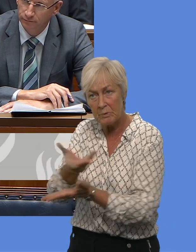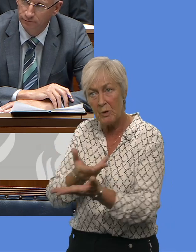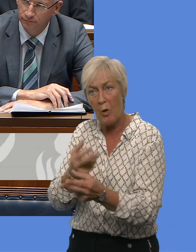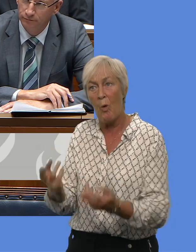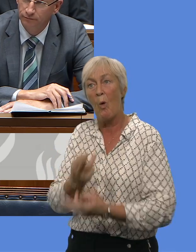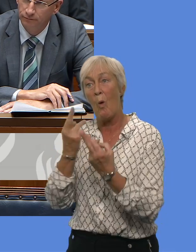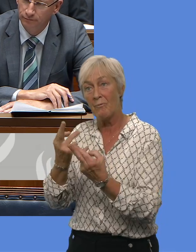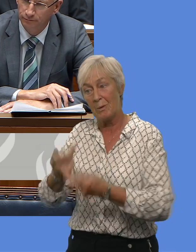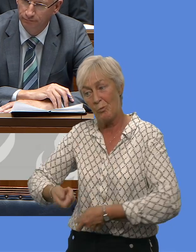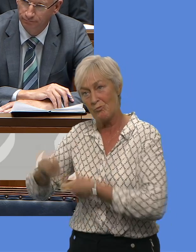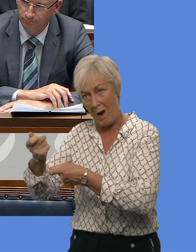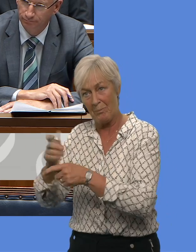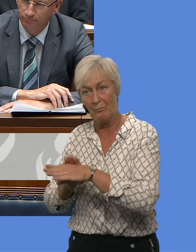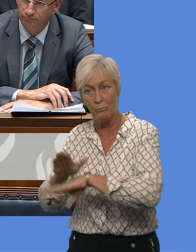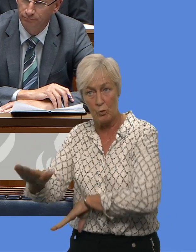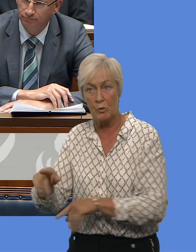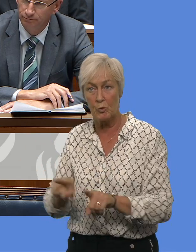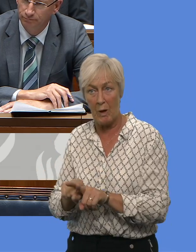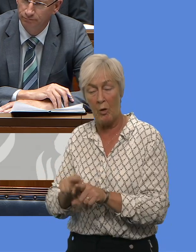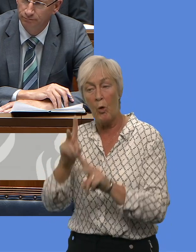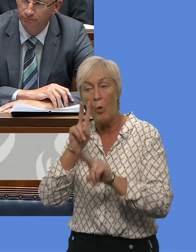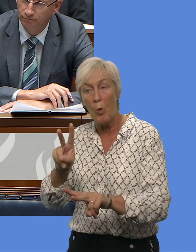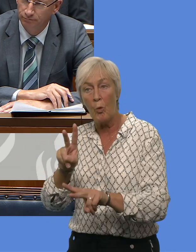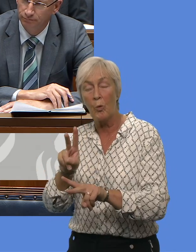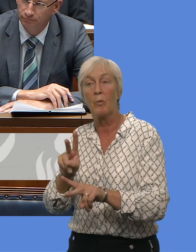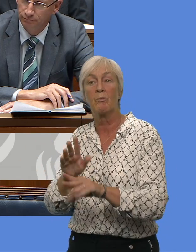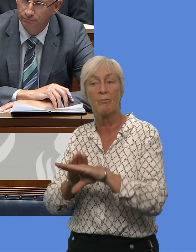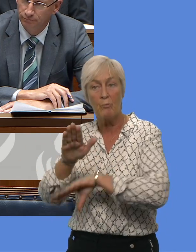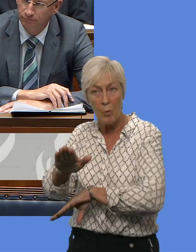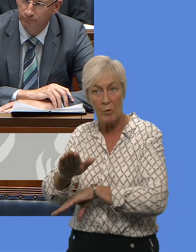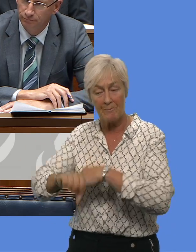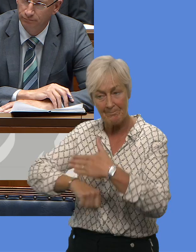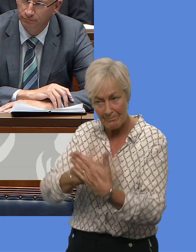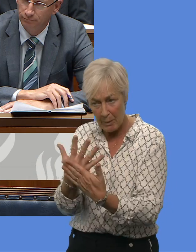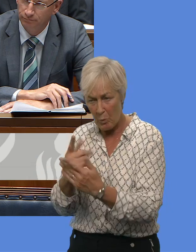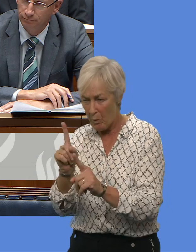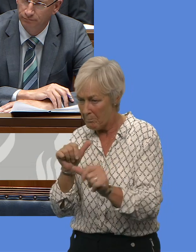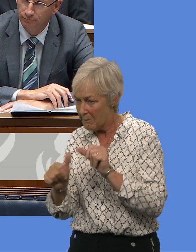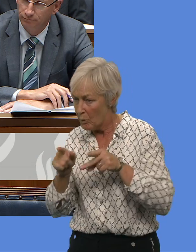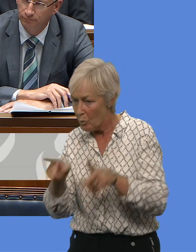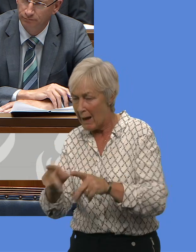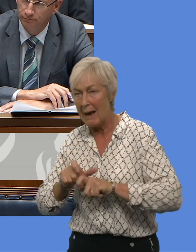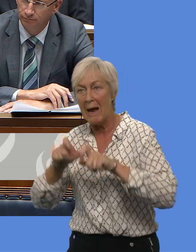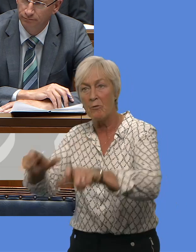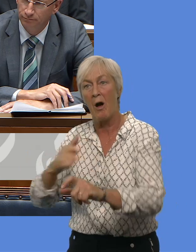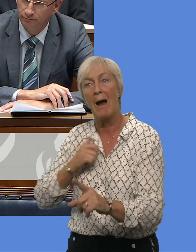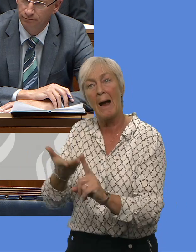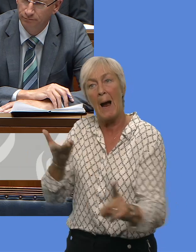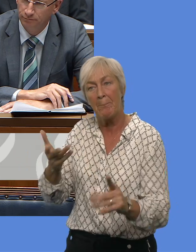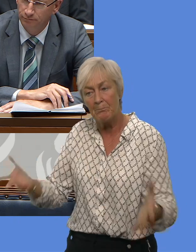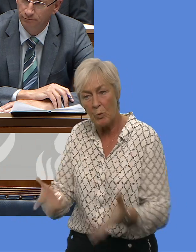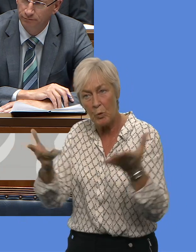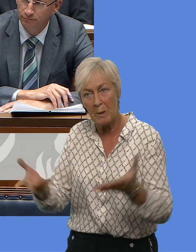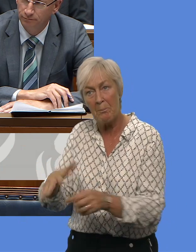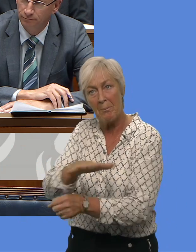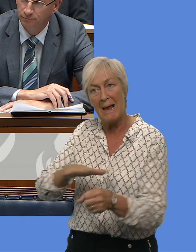take this up in the near future. We look forward to updating members once we've considered the capital plan and how best to continue with our aim of promoting thriving places